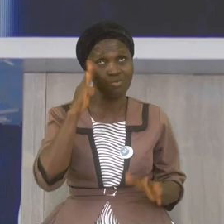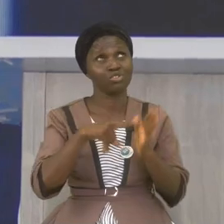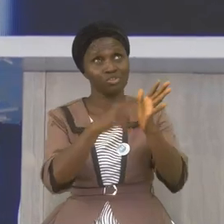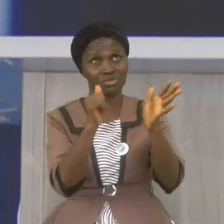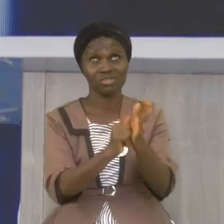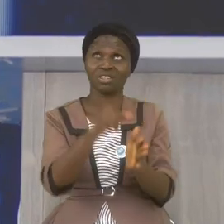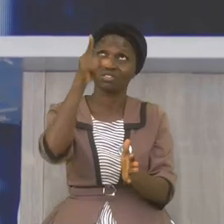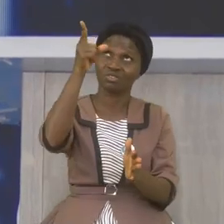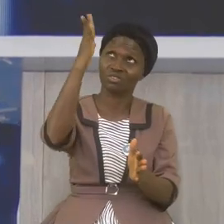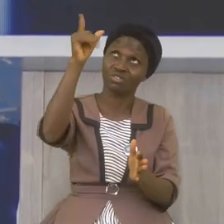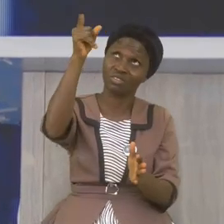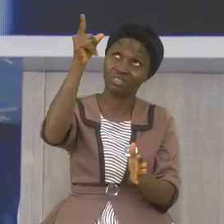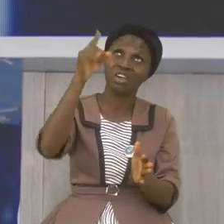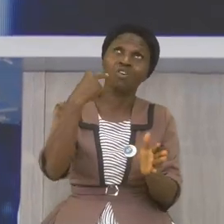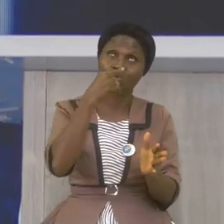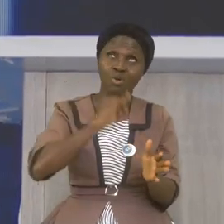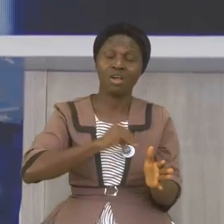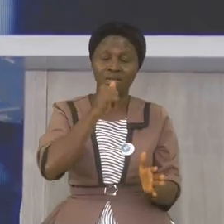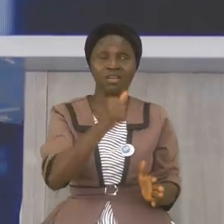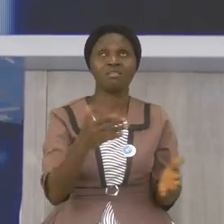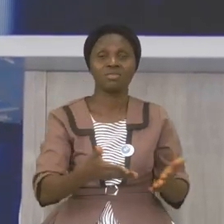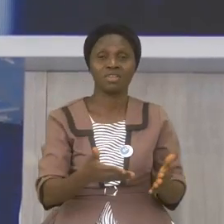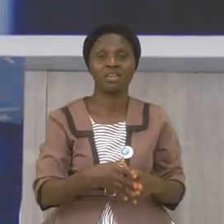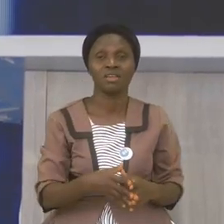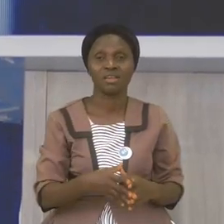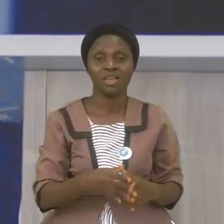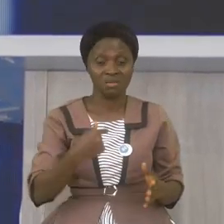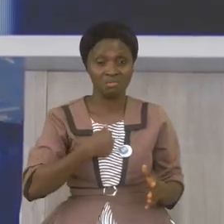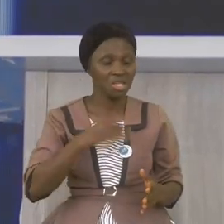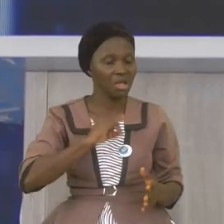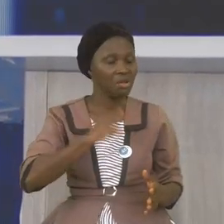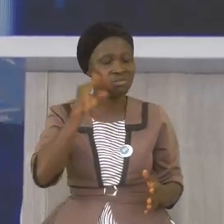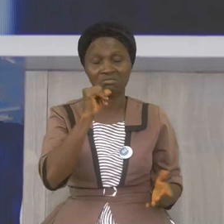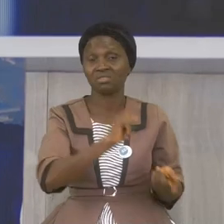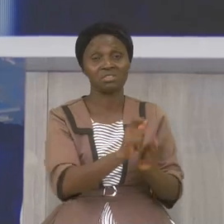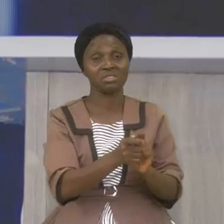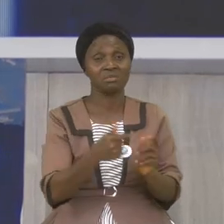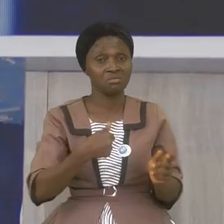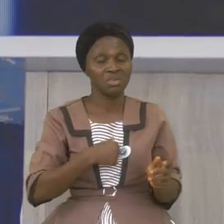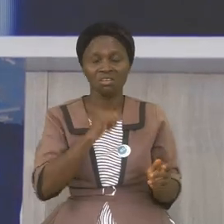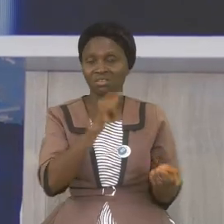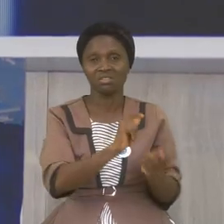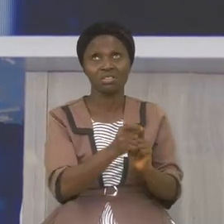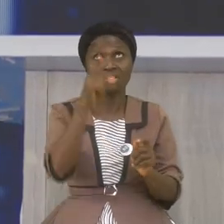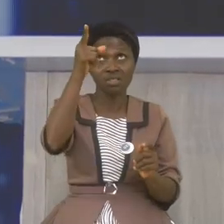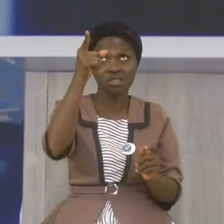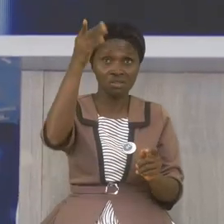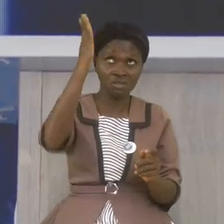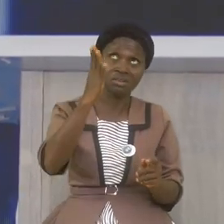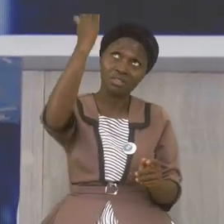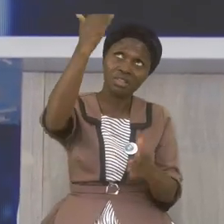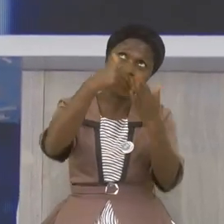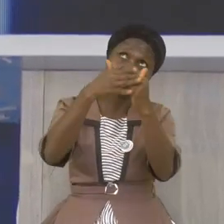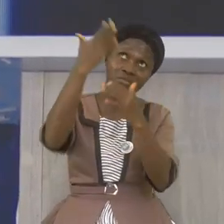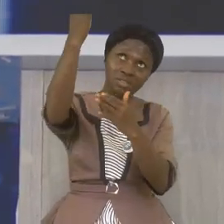I am who I am. And I'm not going to turn, I'm not going to change. He is God in heaven.